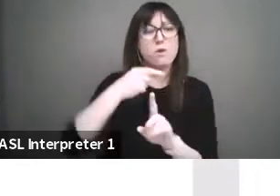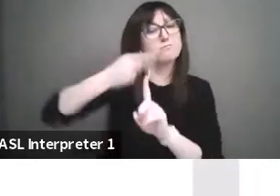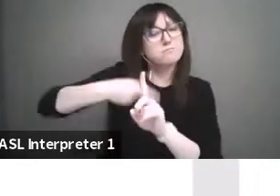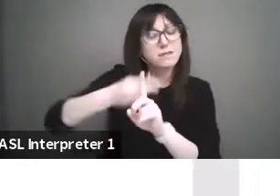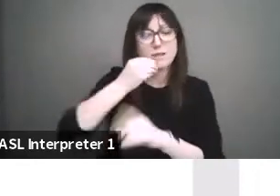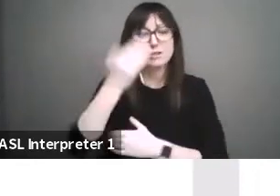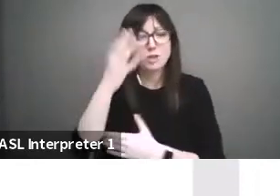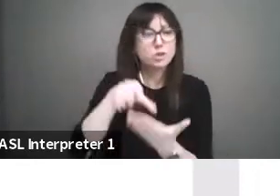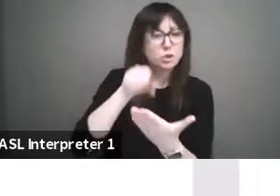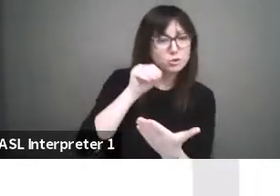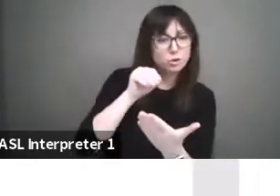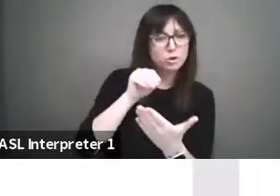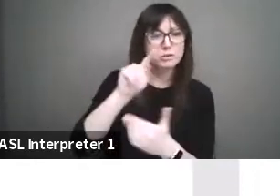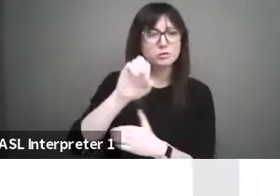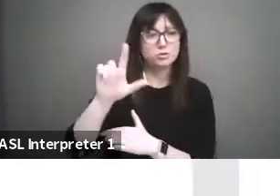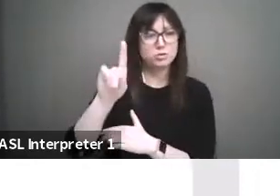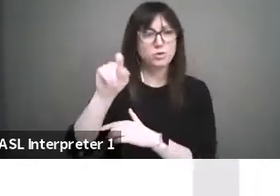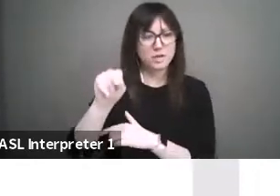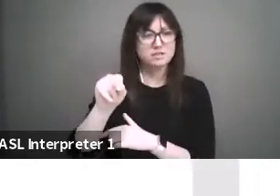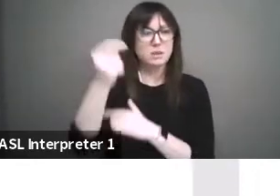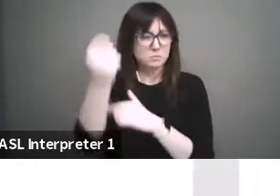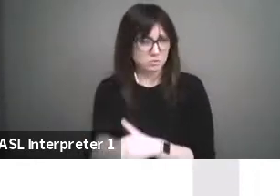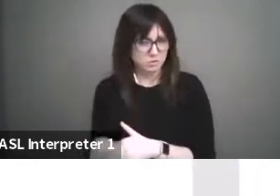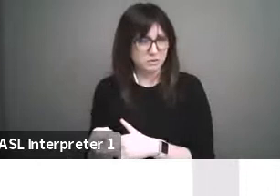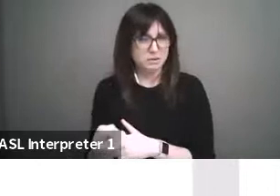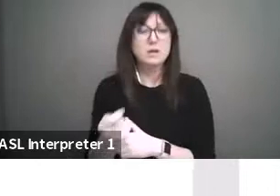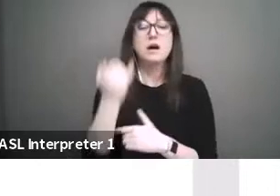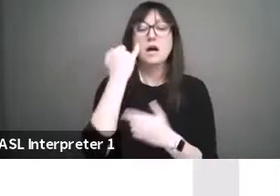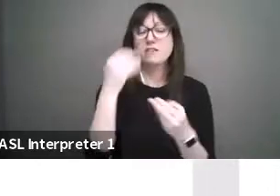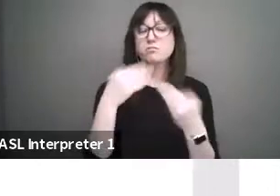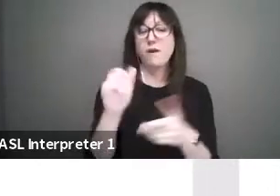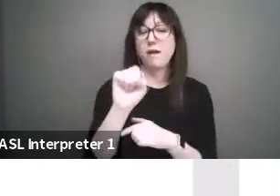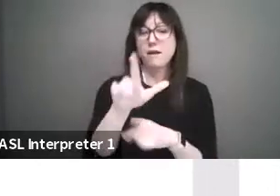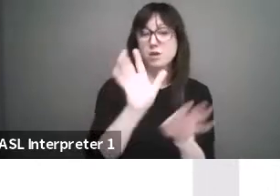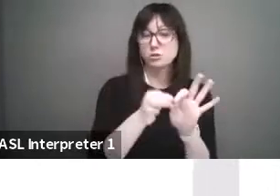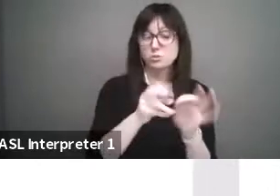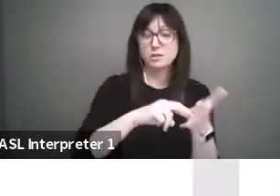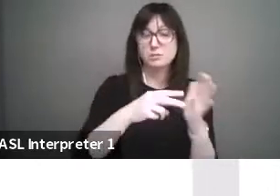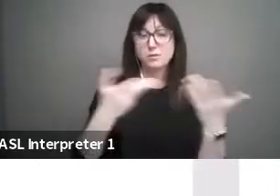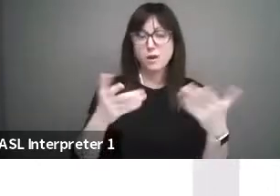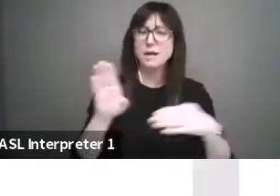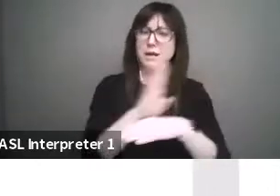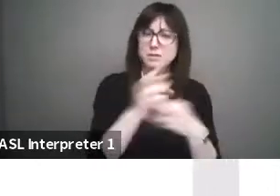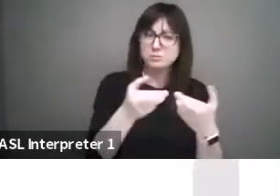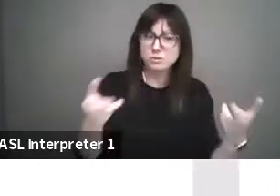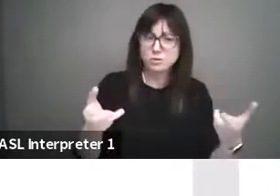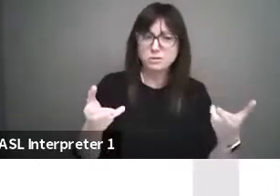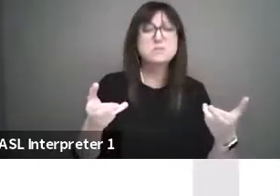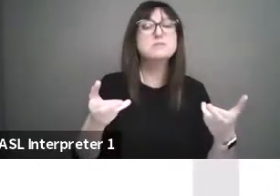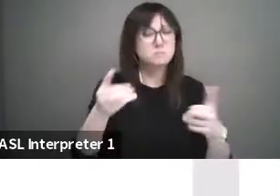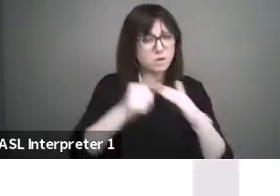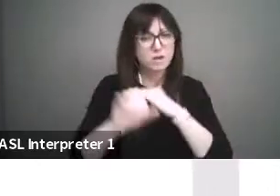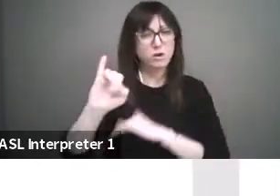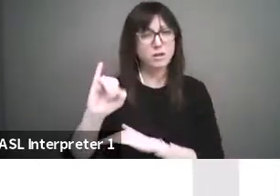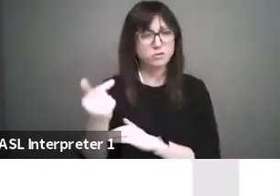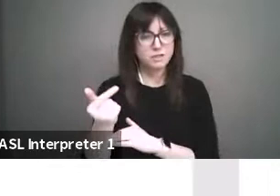Learn Toolkit Tuesday series of workshops. Providing ASL interpreting ensures that the business resources available through us at